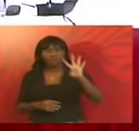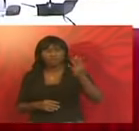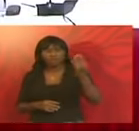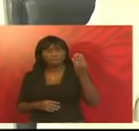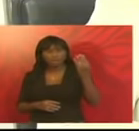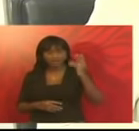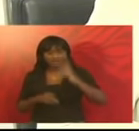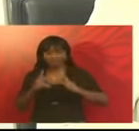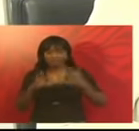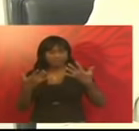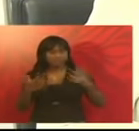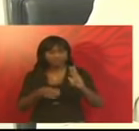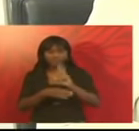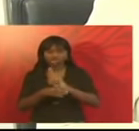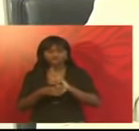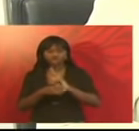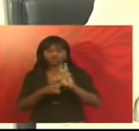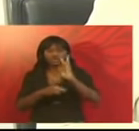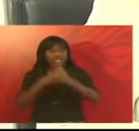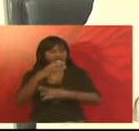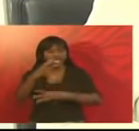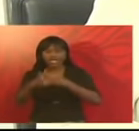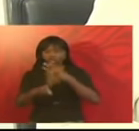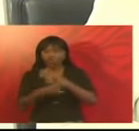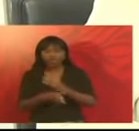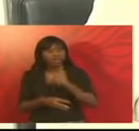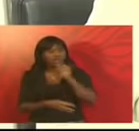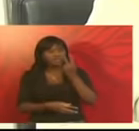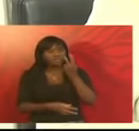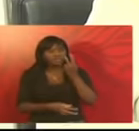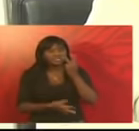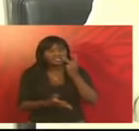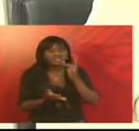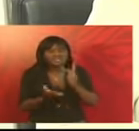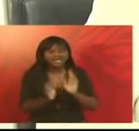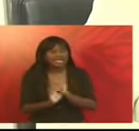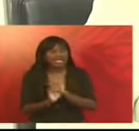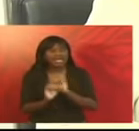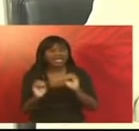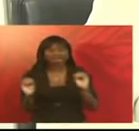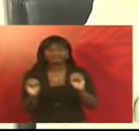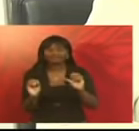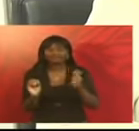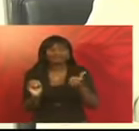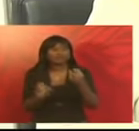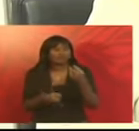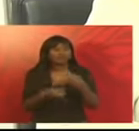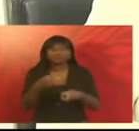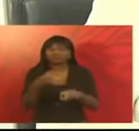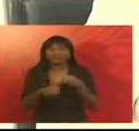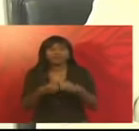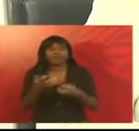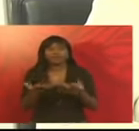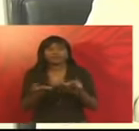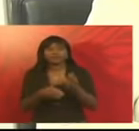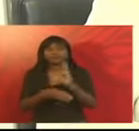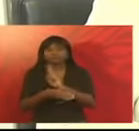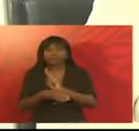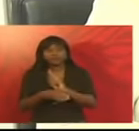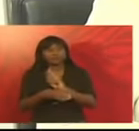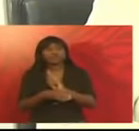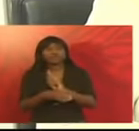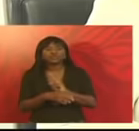worldwide, and we have not seen any deleterious effects that will cause us pause in using or recommending